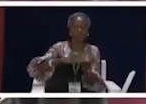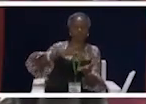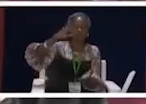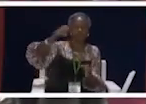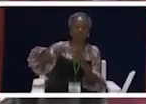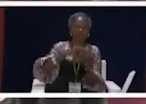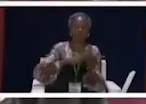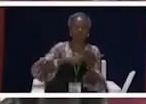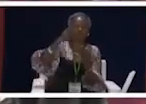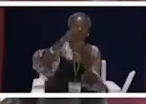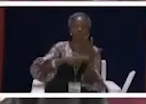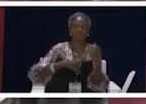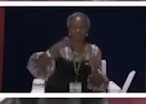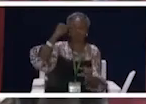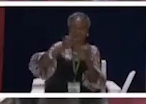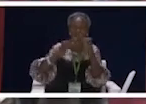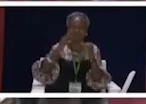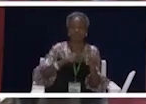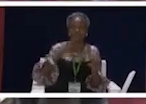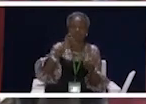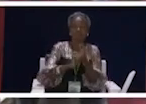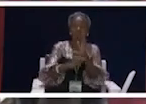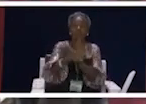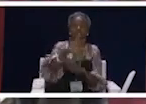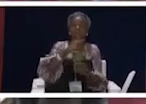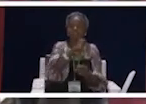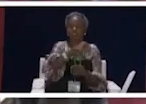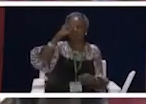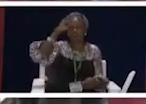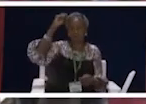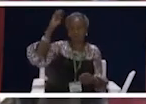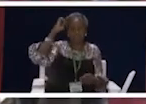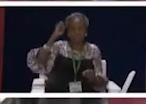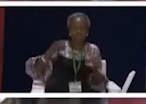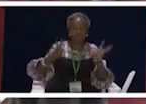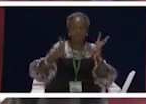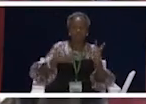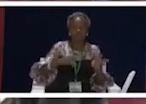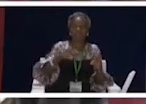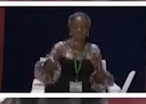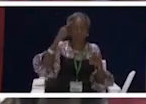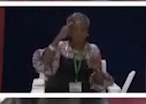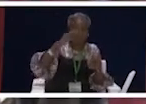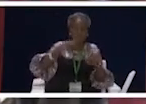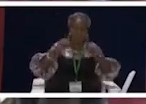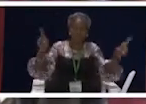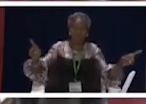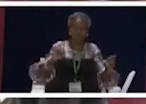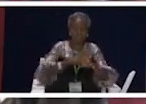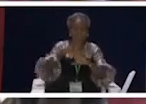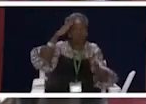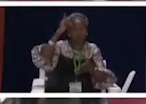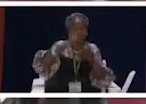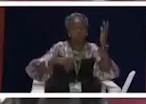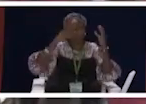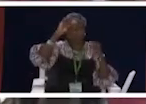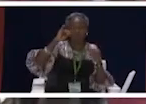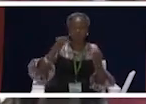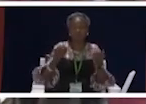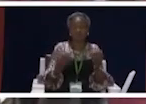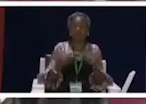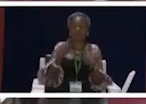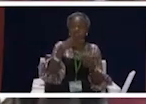in holiness. And finally, I told you that God is not a man. His ways and his thoughts are different. So I don't know what man must have said.